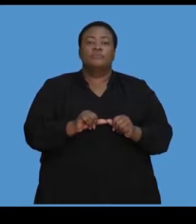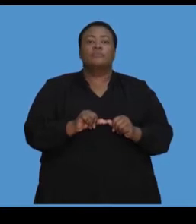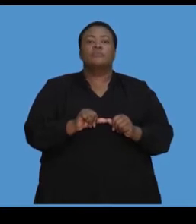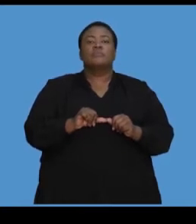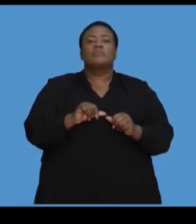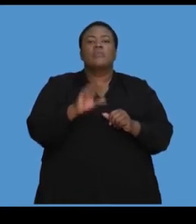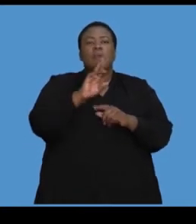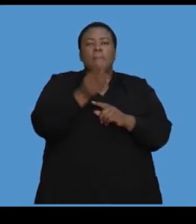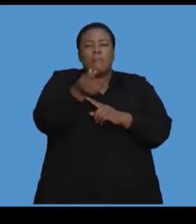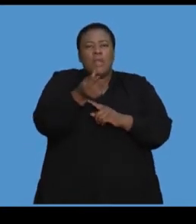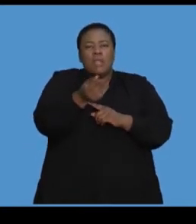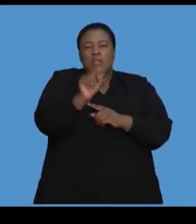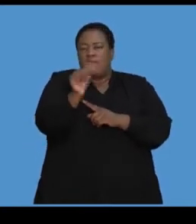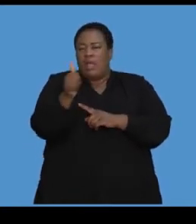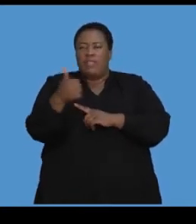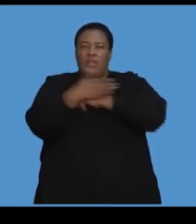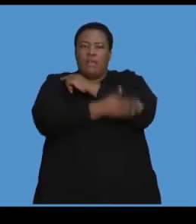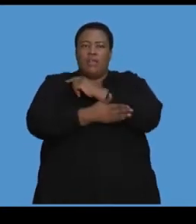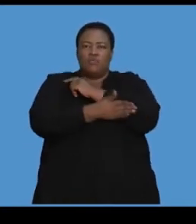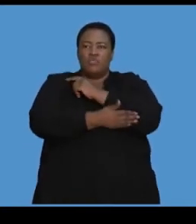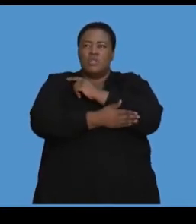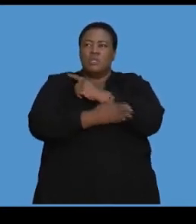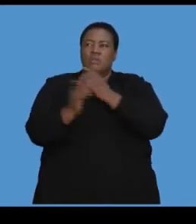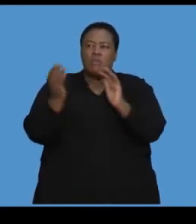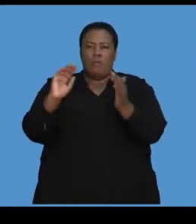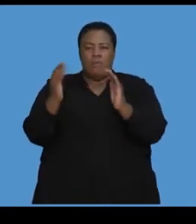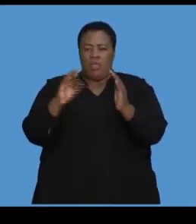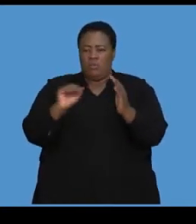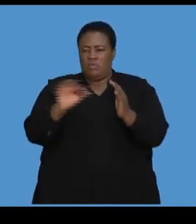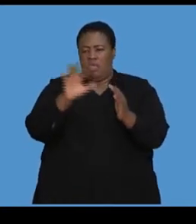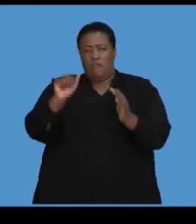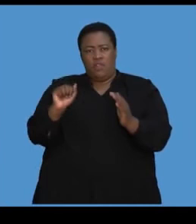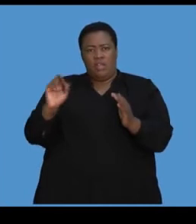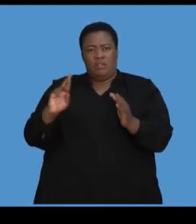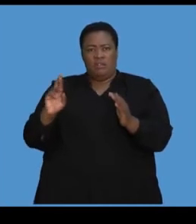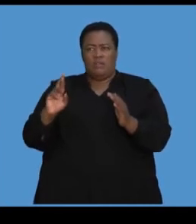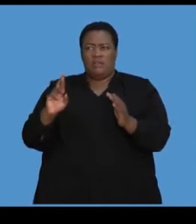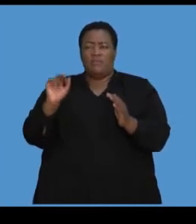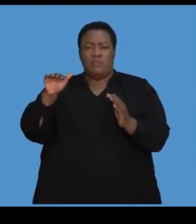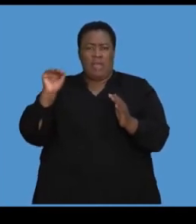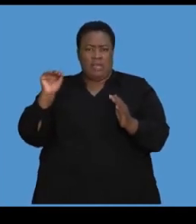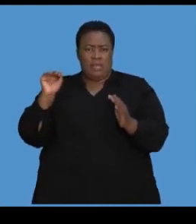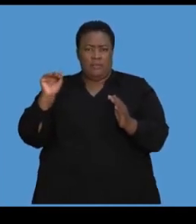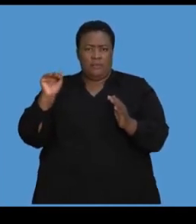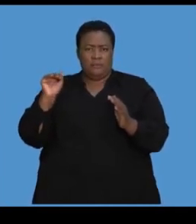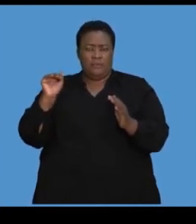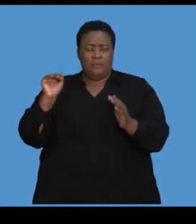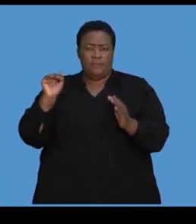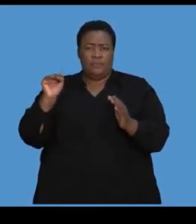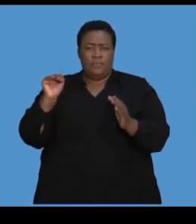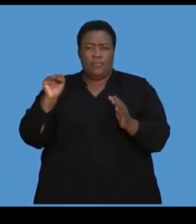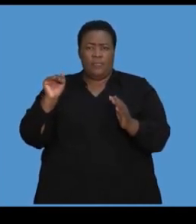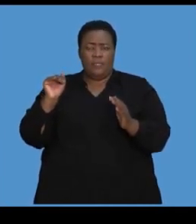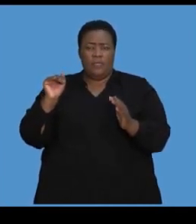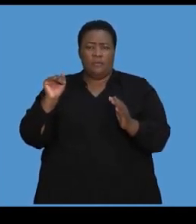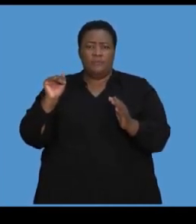of other countries in the possession of the South African Reserve Bank. All currencies of other countries in the possession